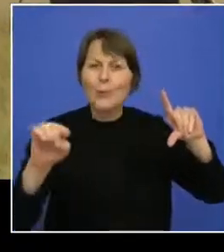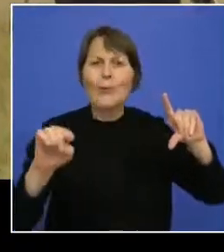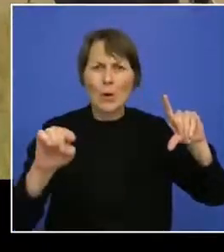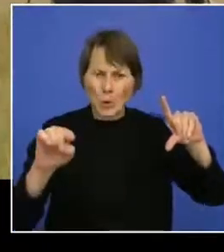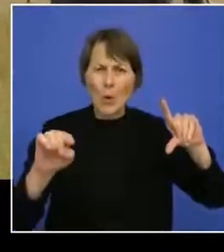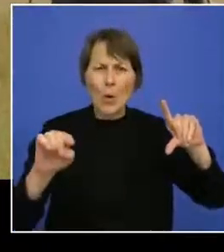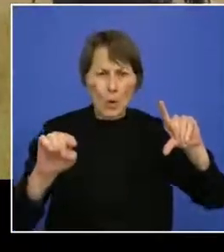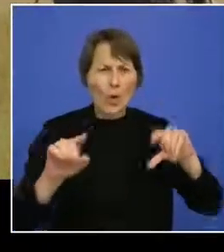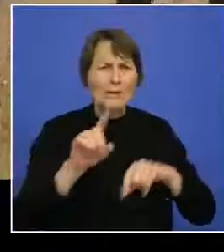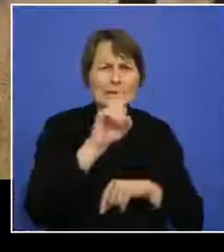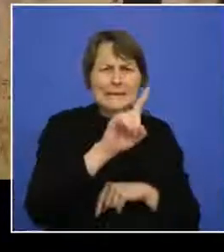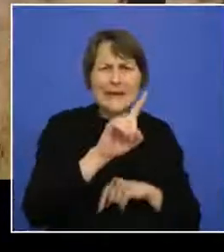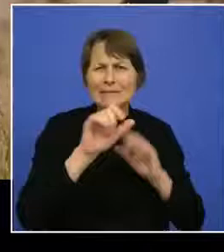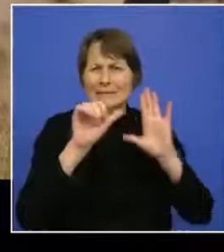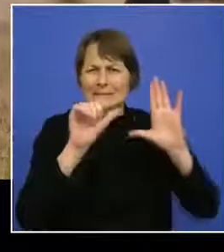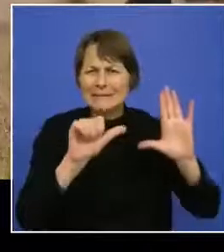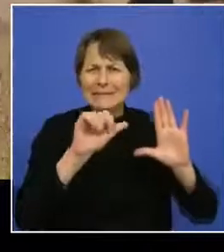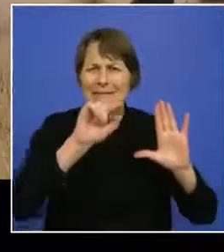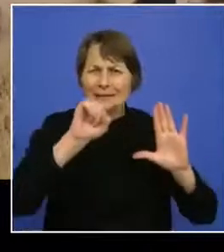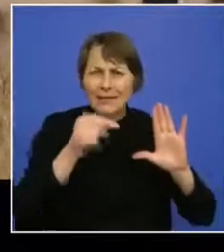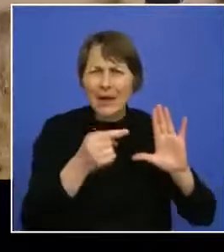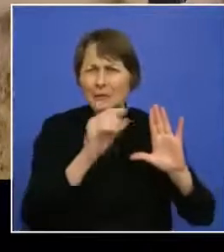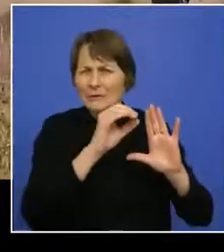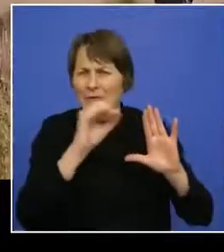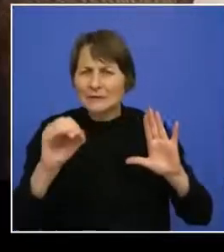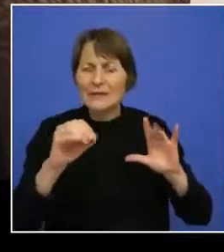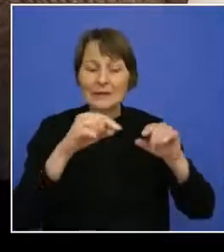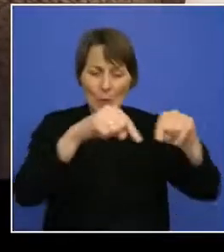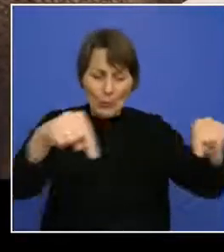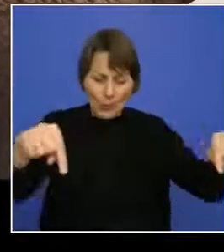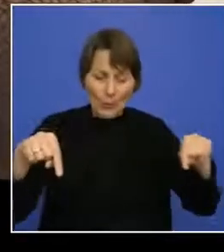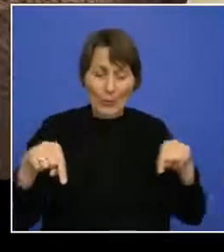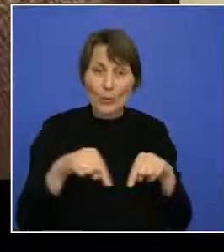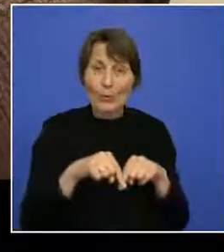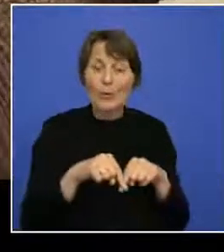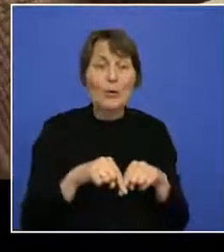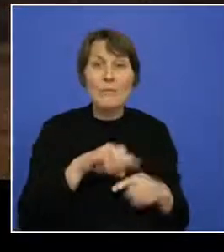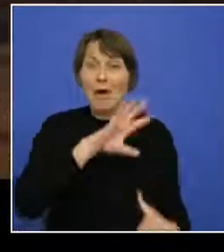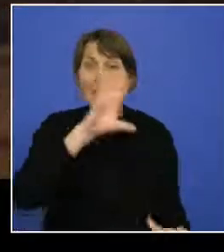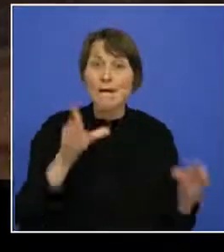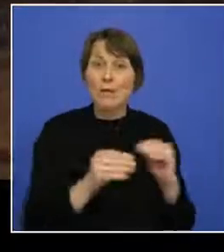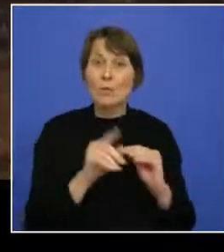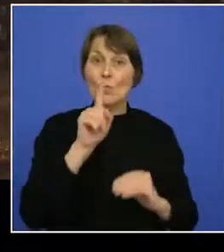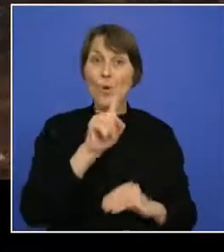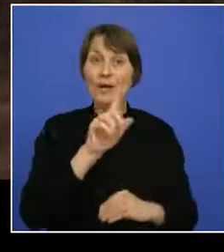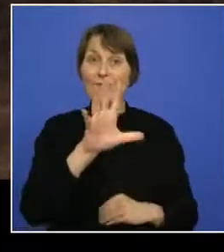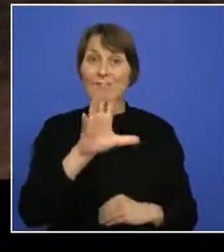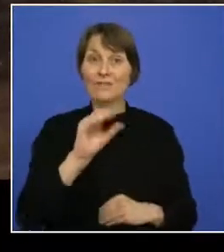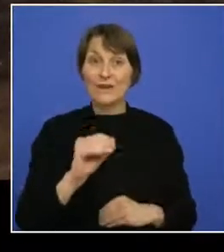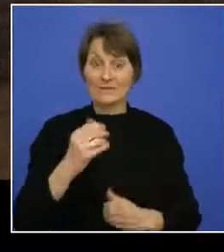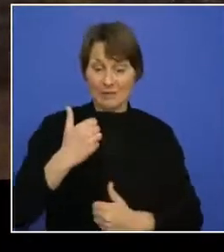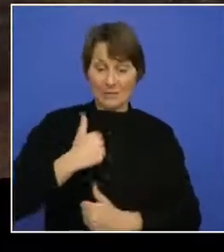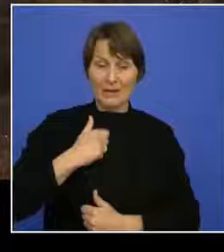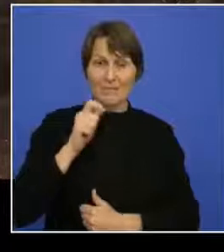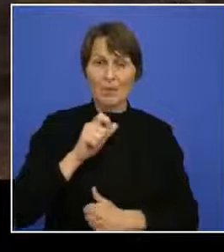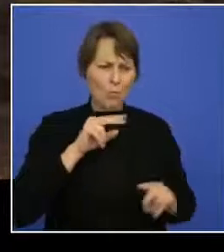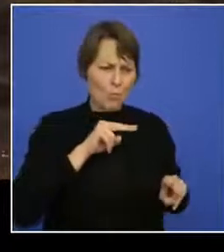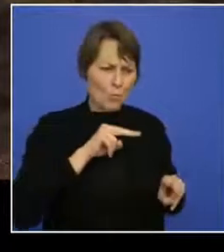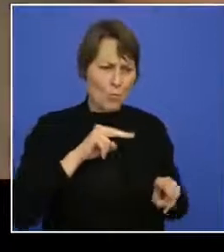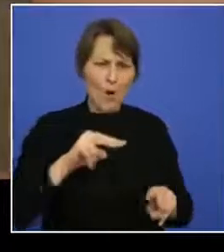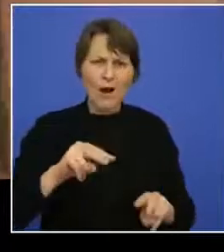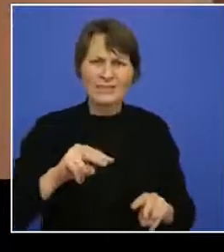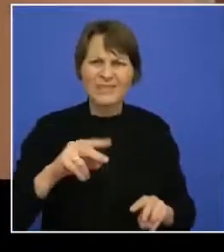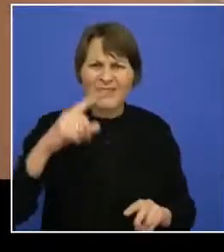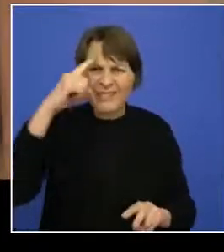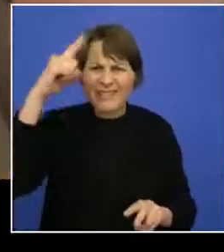kilometers, yet the Serengeti only has 150 guards. Imagine trying to protect the state of Maryland with 150 rangers. It's